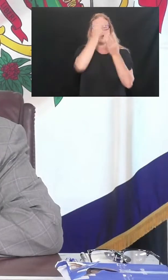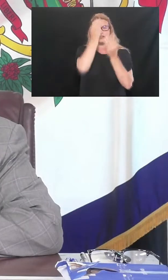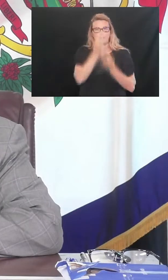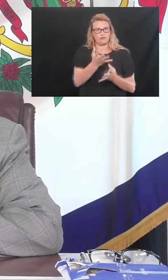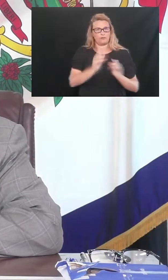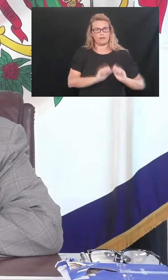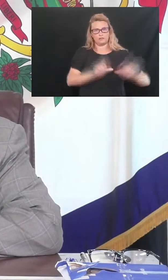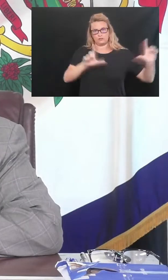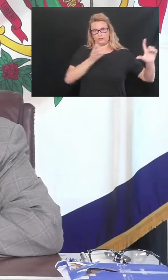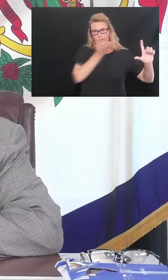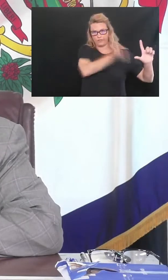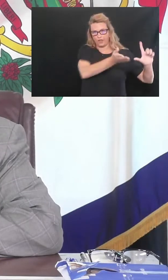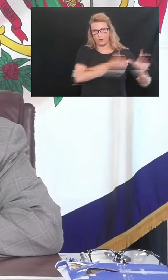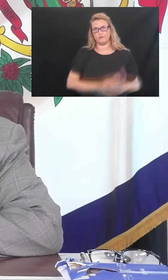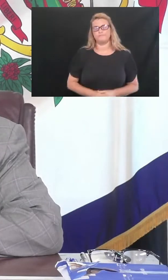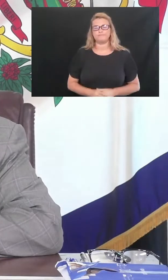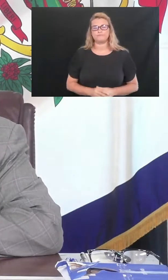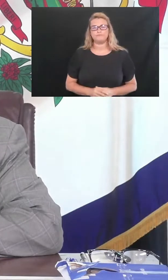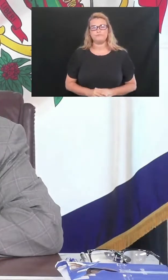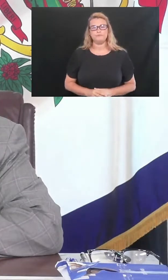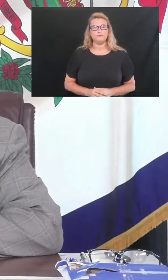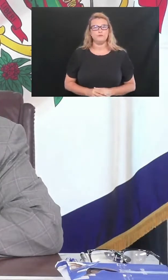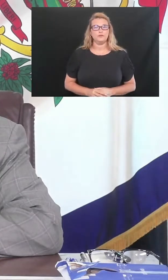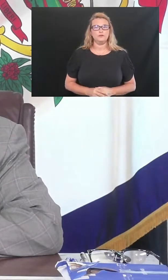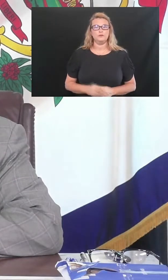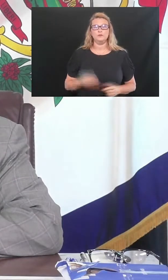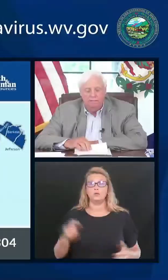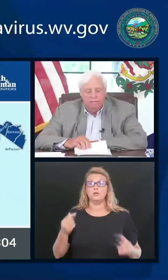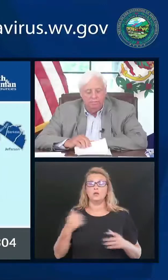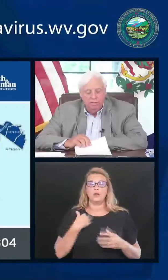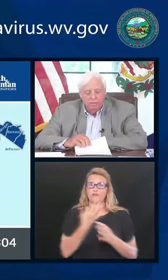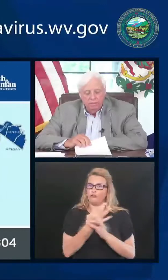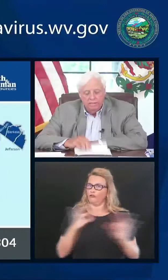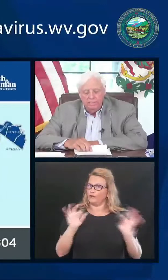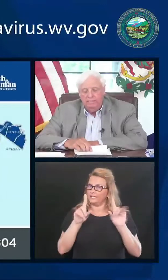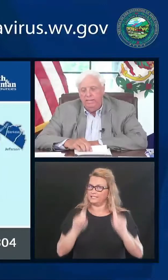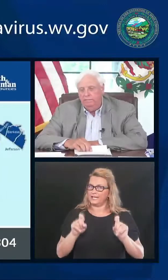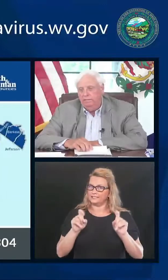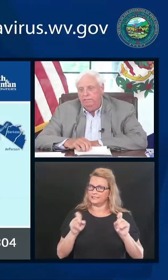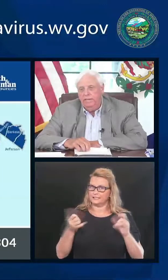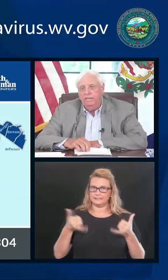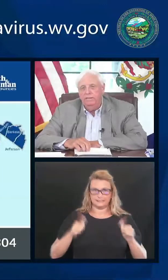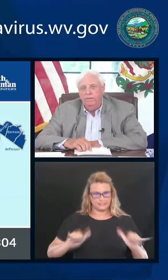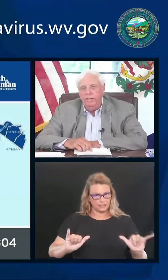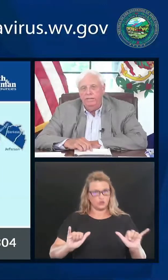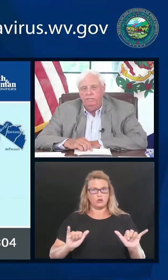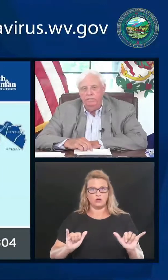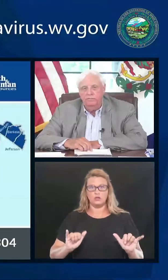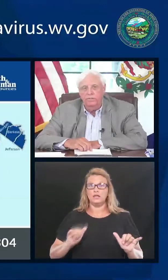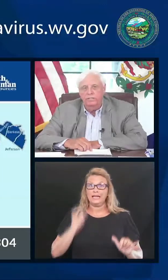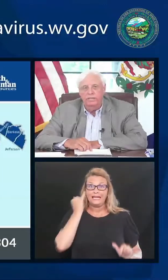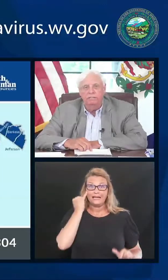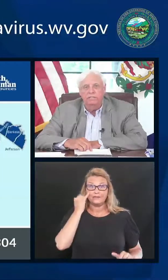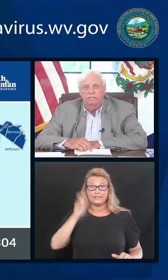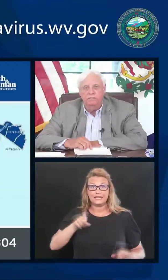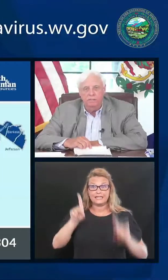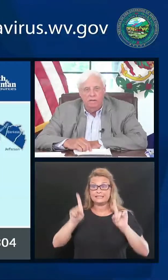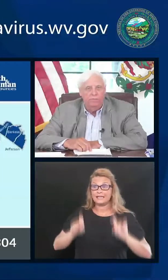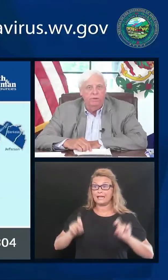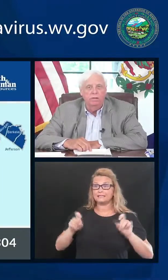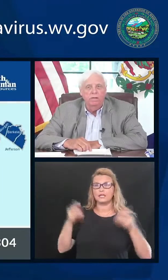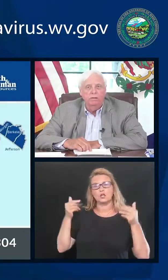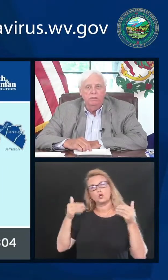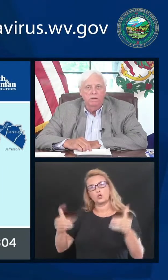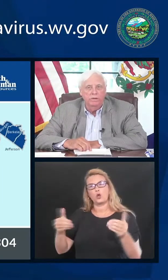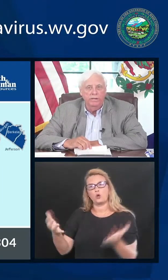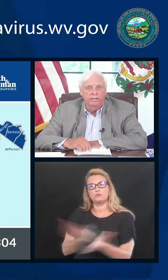line. You know, I've said over and over, you take advantage of the free testing, get tested, take advantage of this free testing. It's